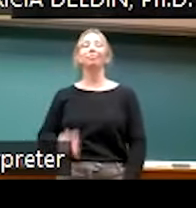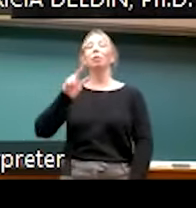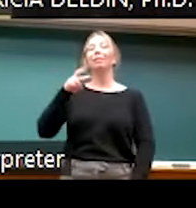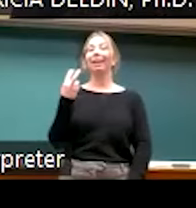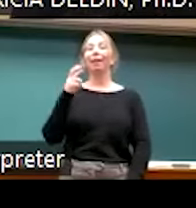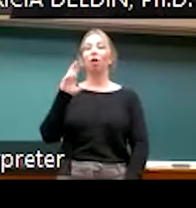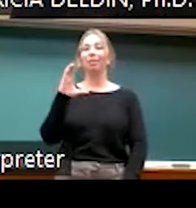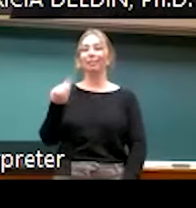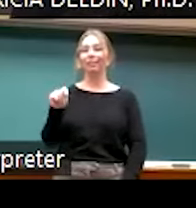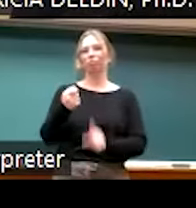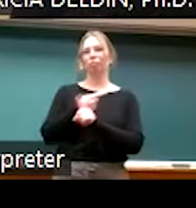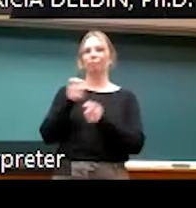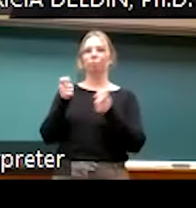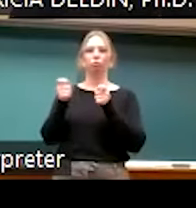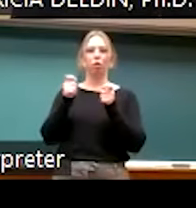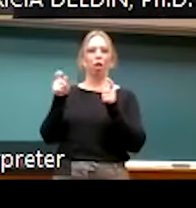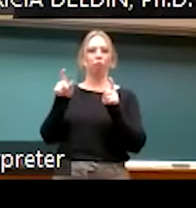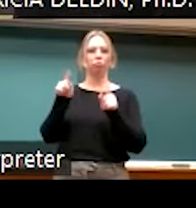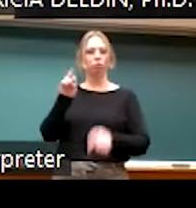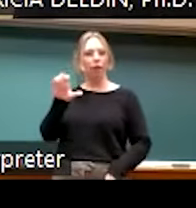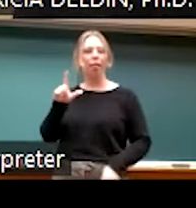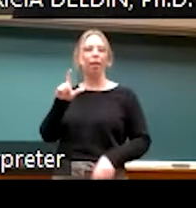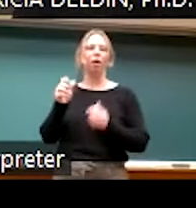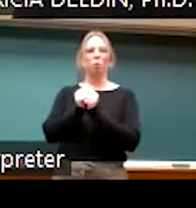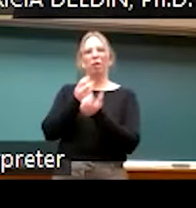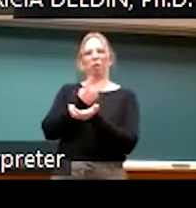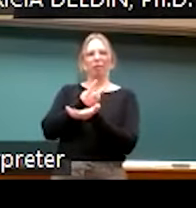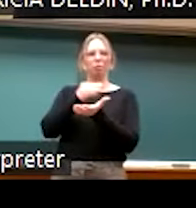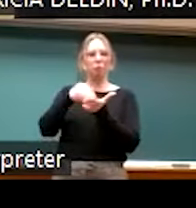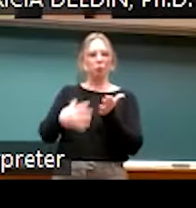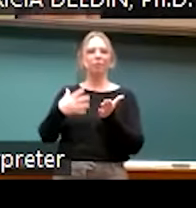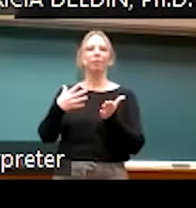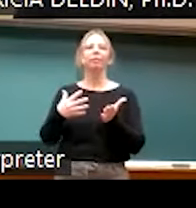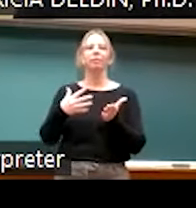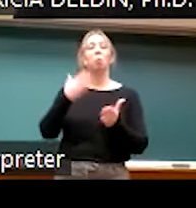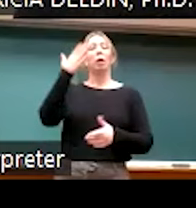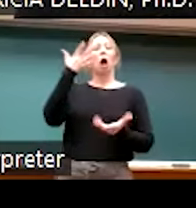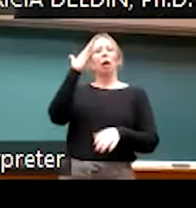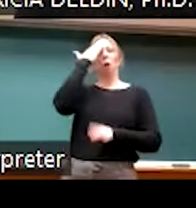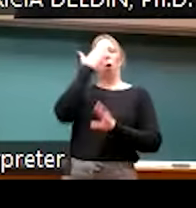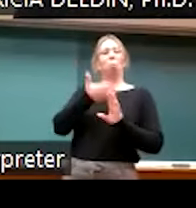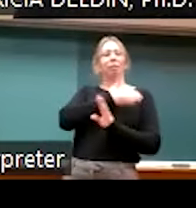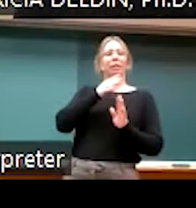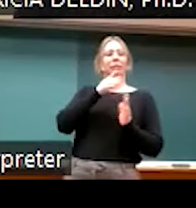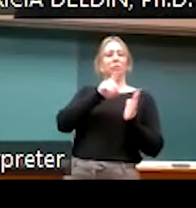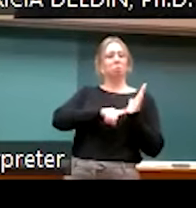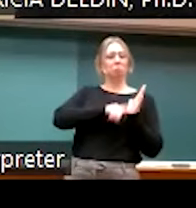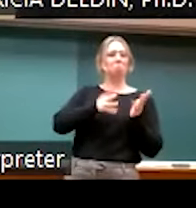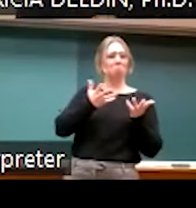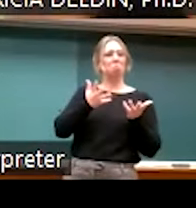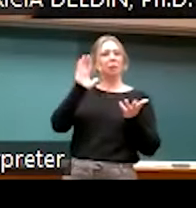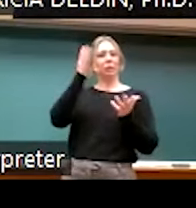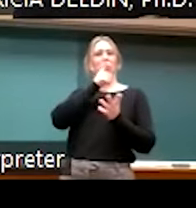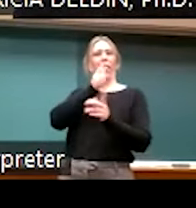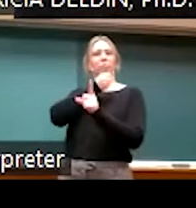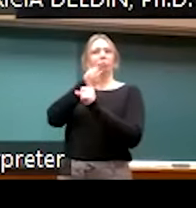and we knew already from our general data that that mood lifters was highly impactful for this population. So this